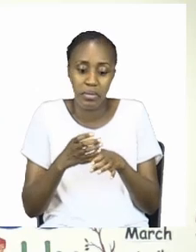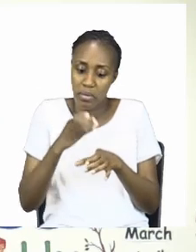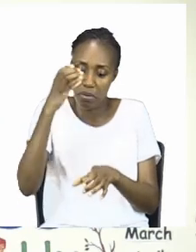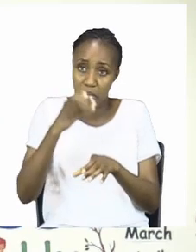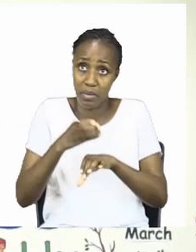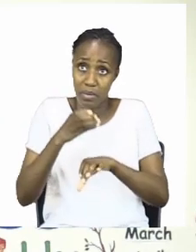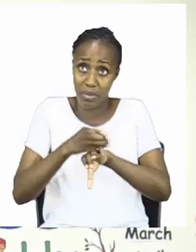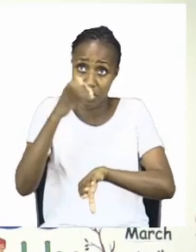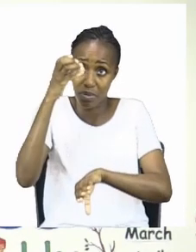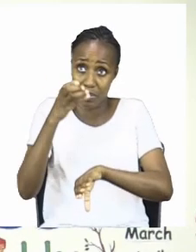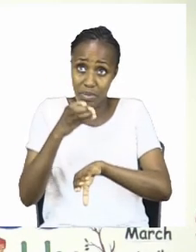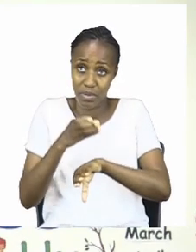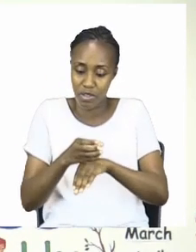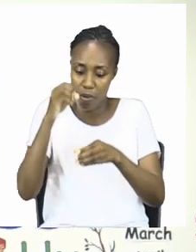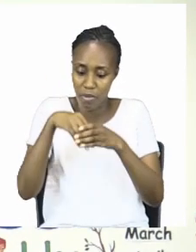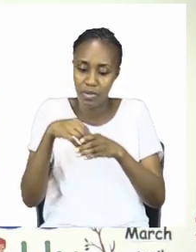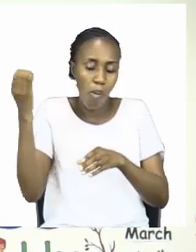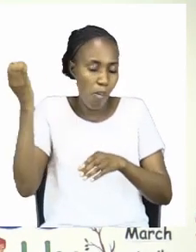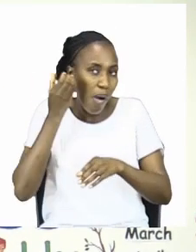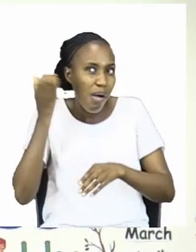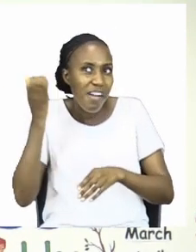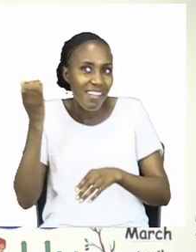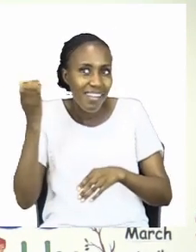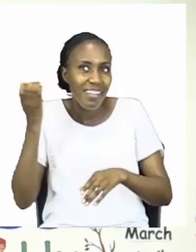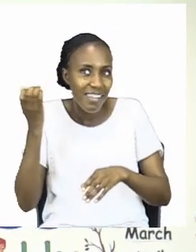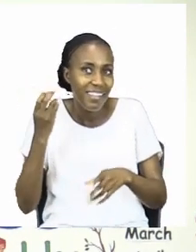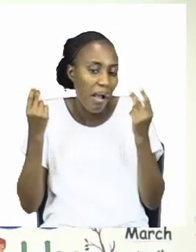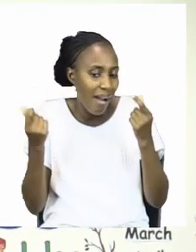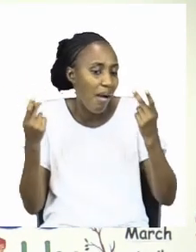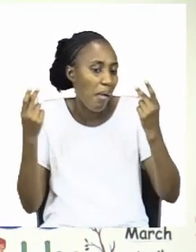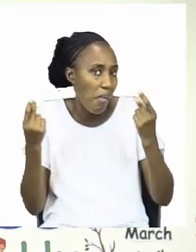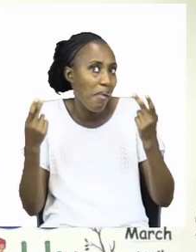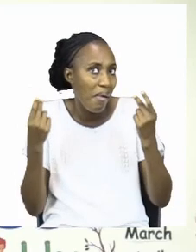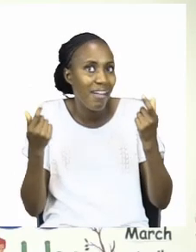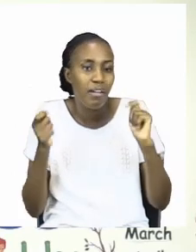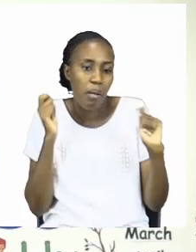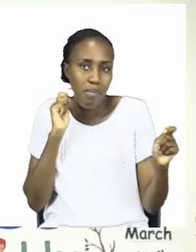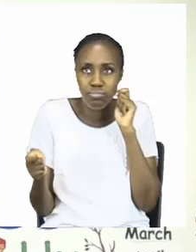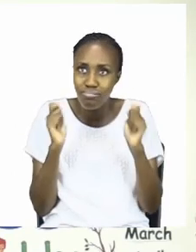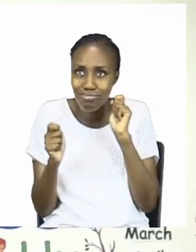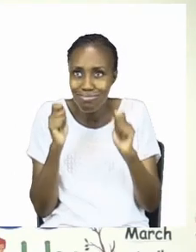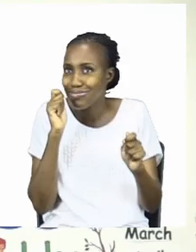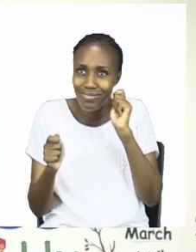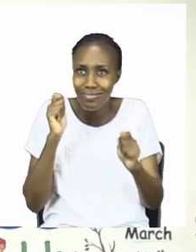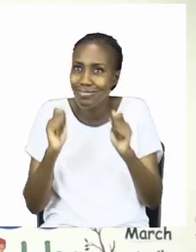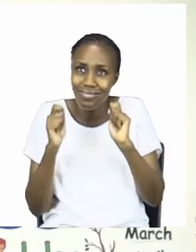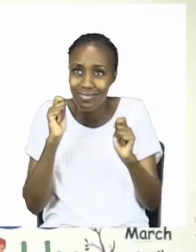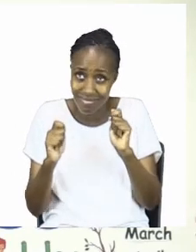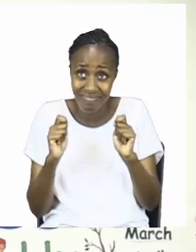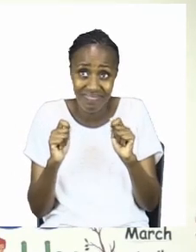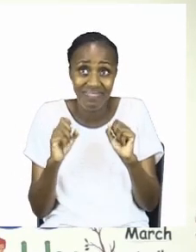a lot of noise or a lot of sound, and then you can go around and shake it around and make